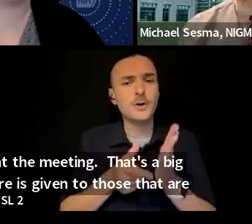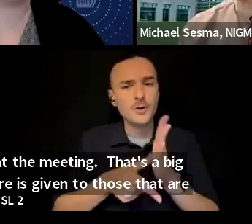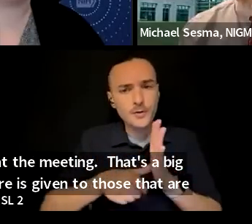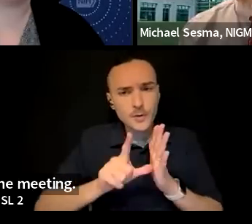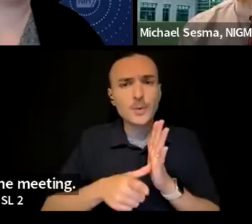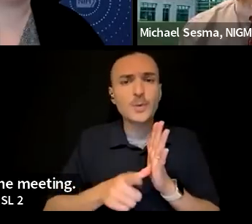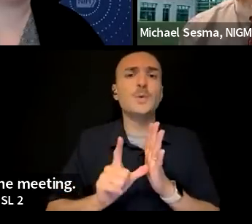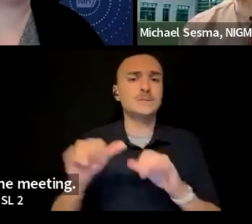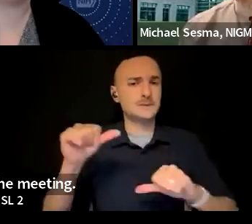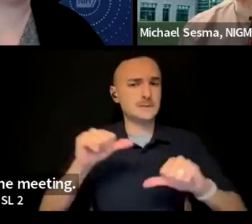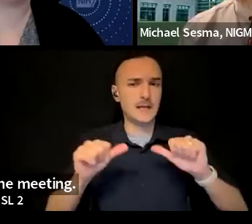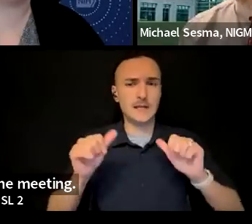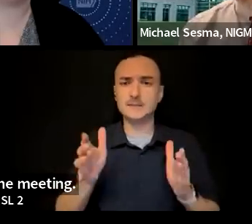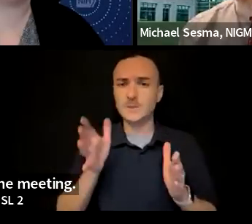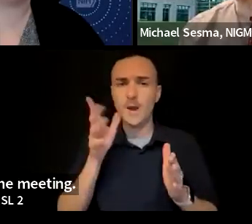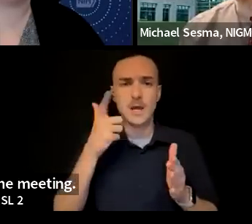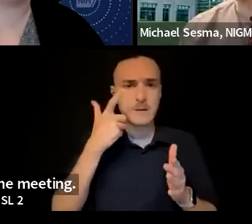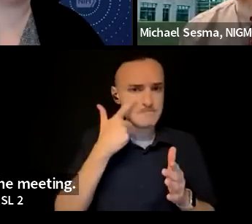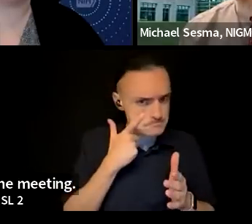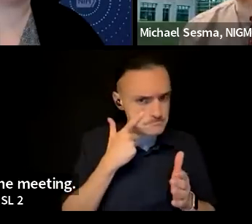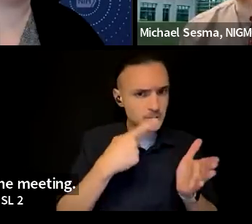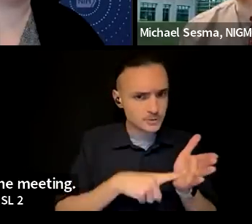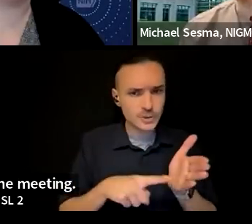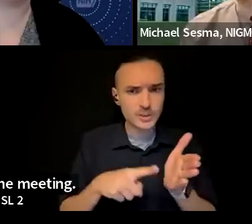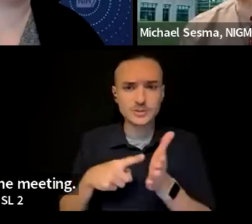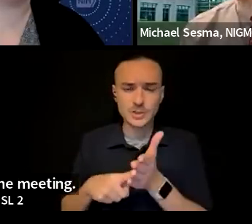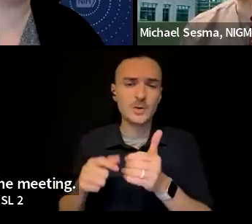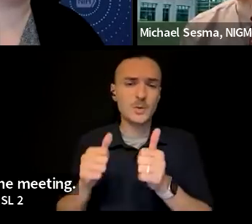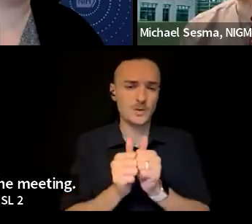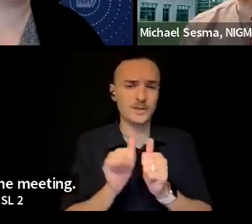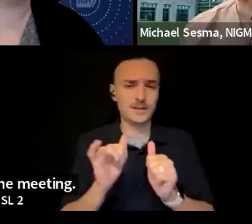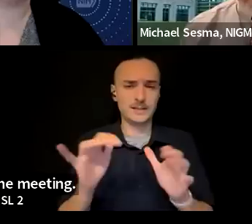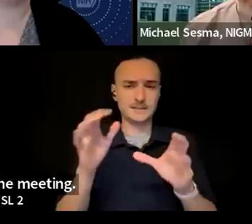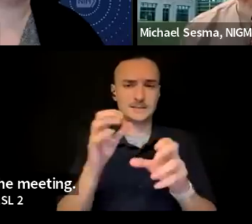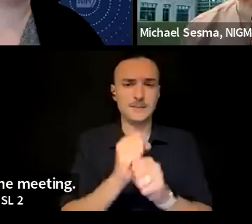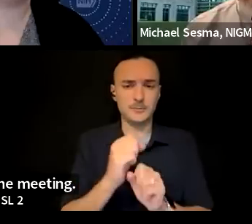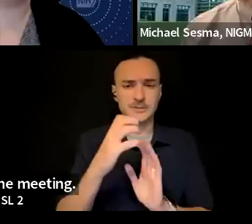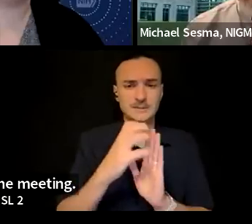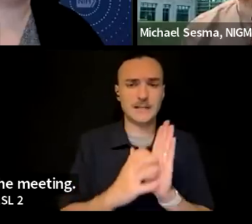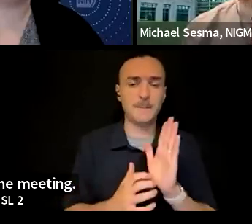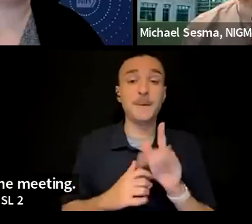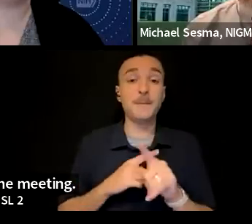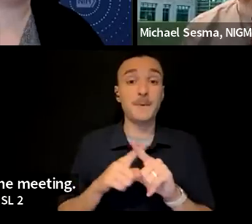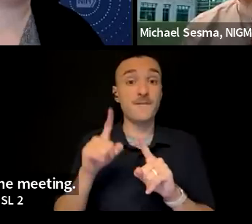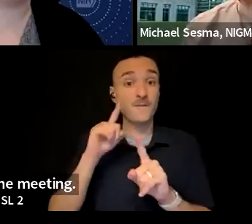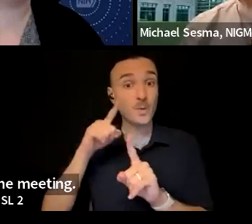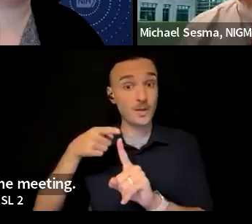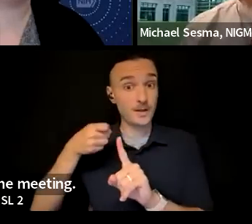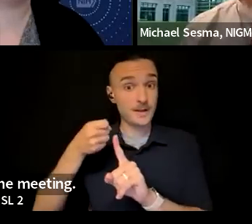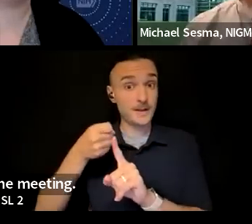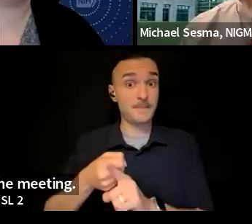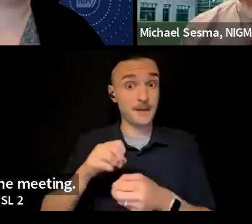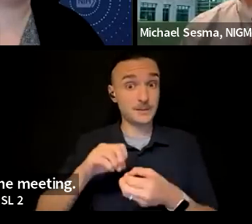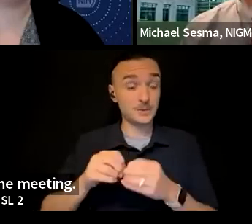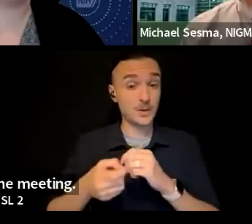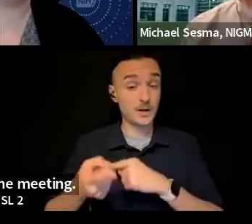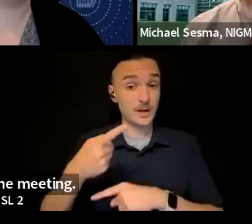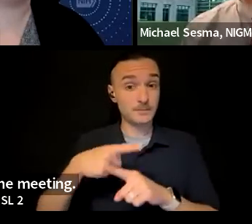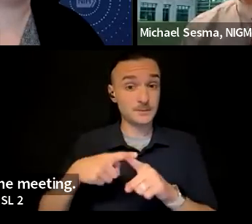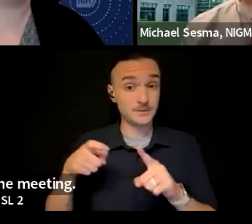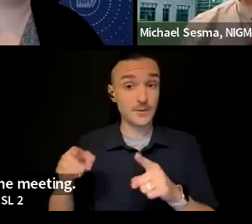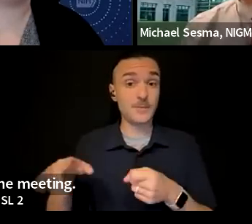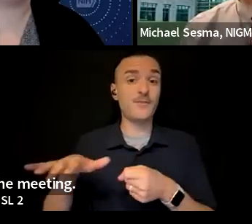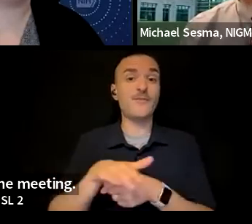But if you're looking at that impact score, that's defined by the discussion of the full panel at the review meeting, who defines that